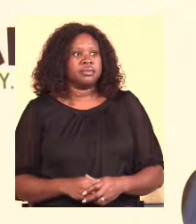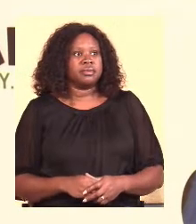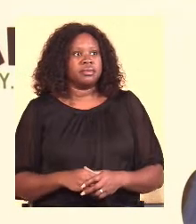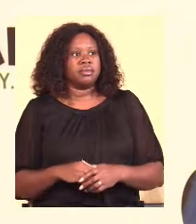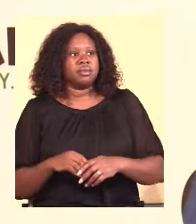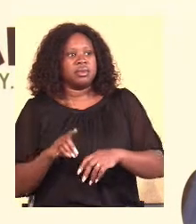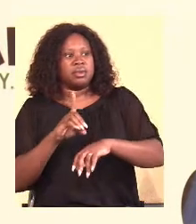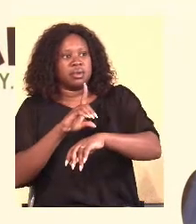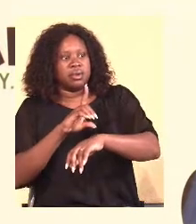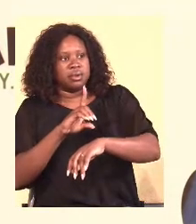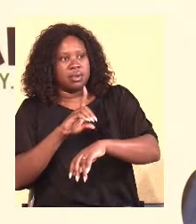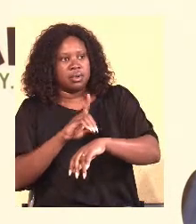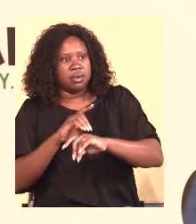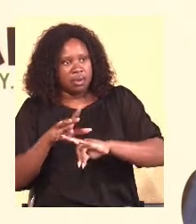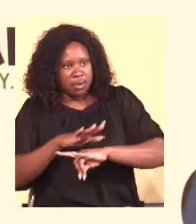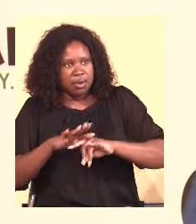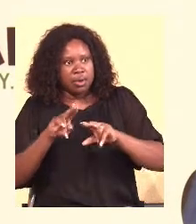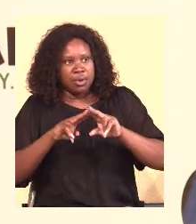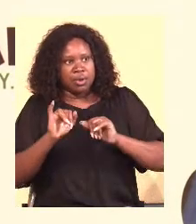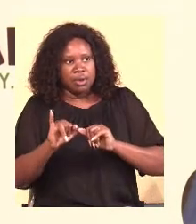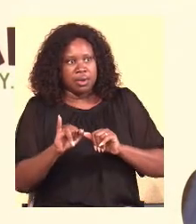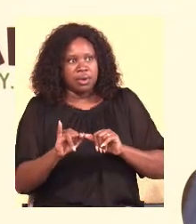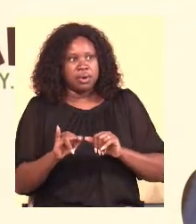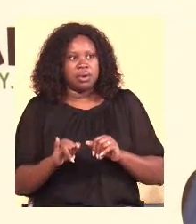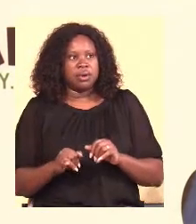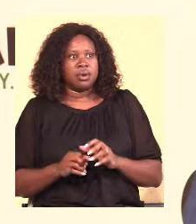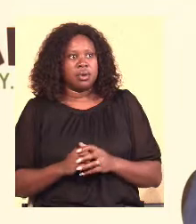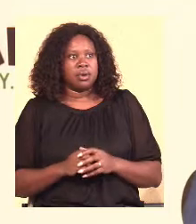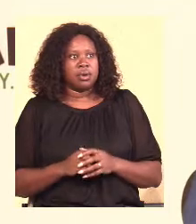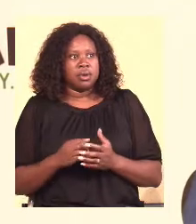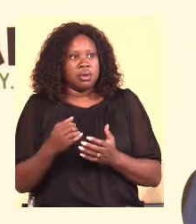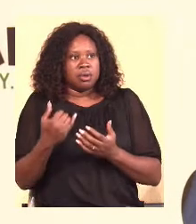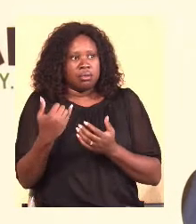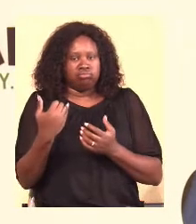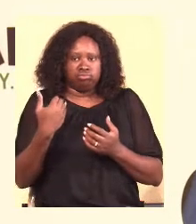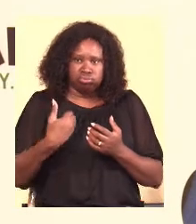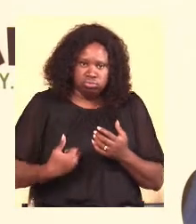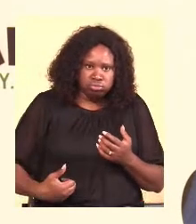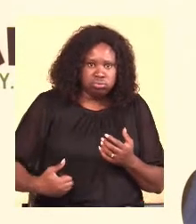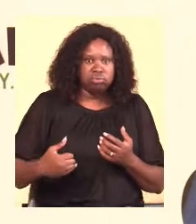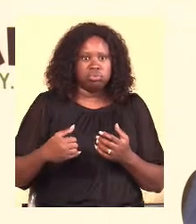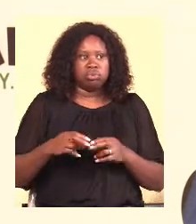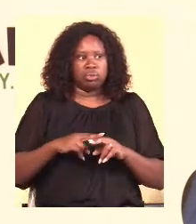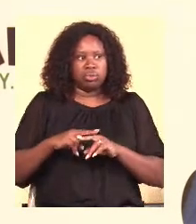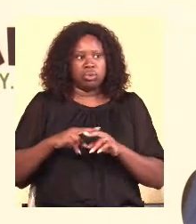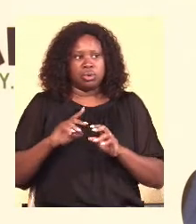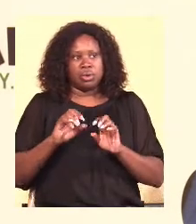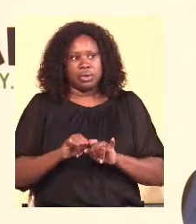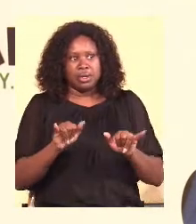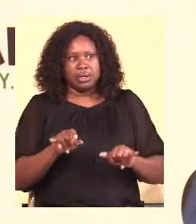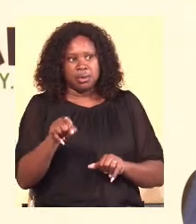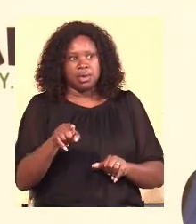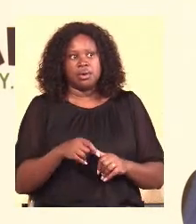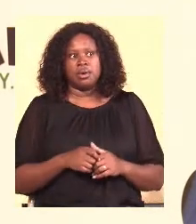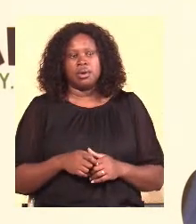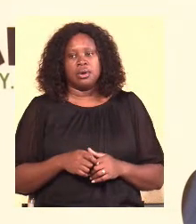medicine, they are using that platform where they can simulate surgery and other things using that system. So we